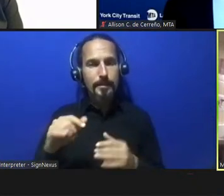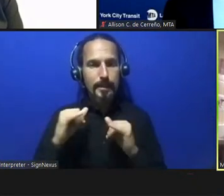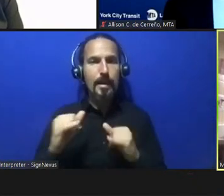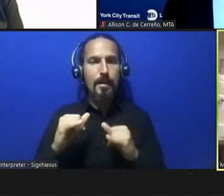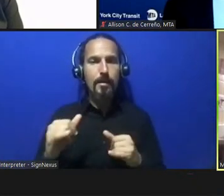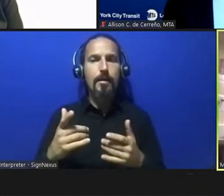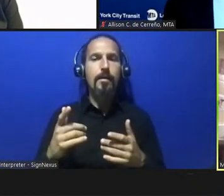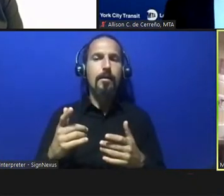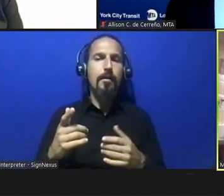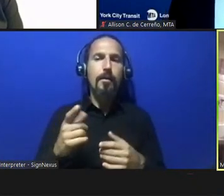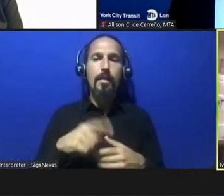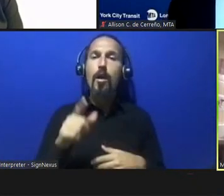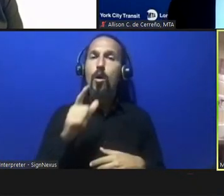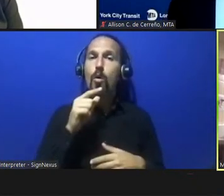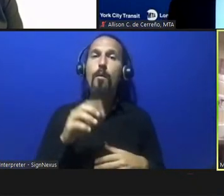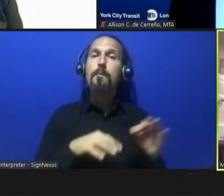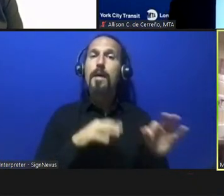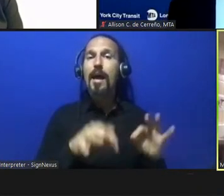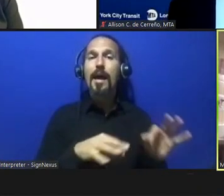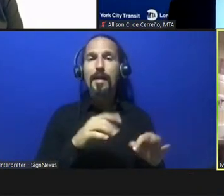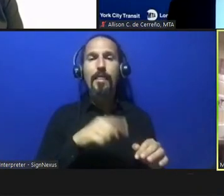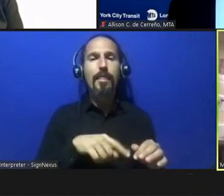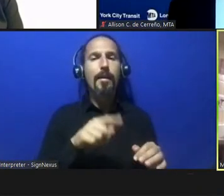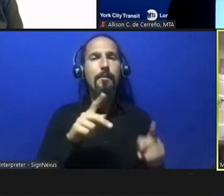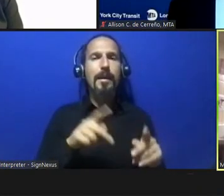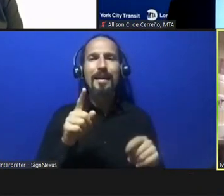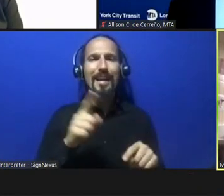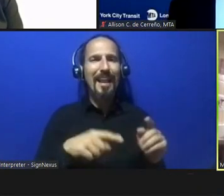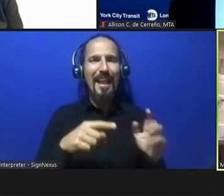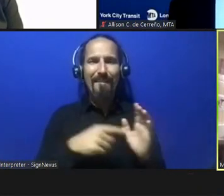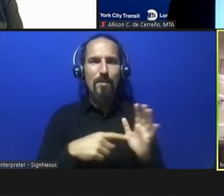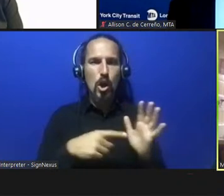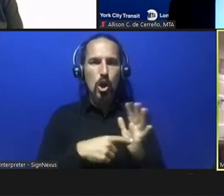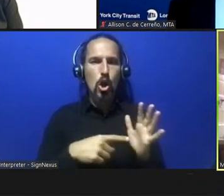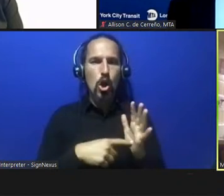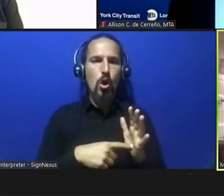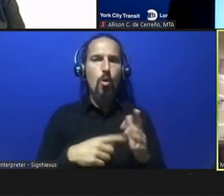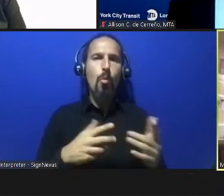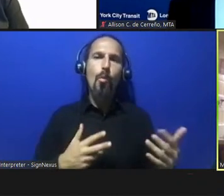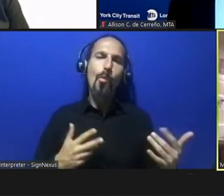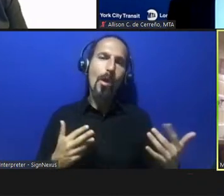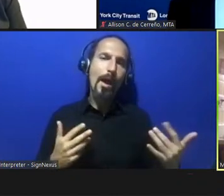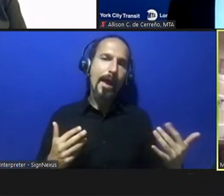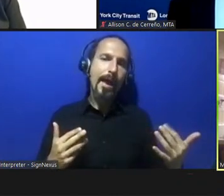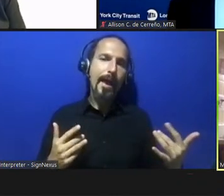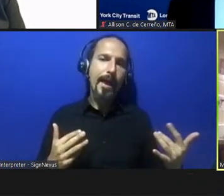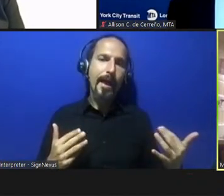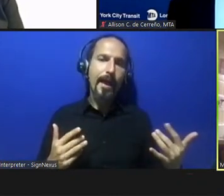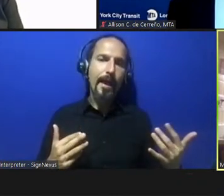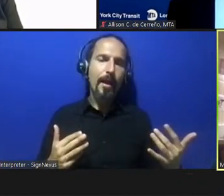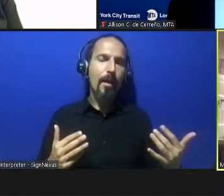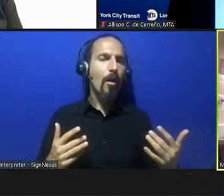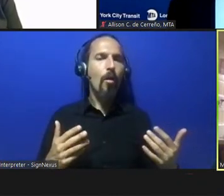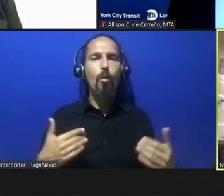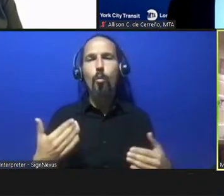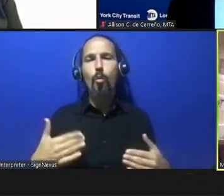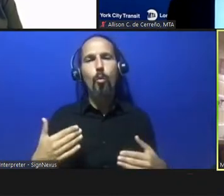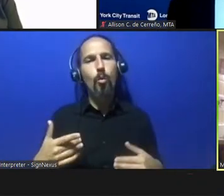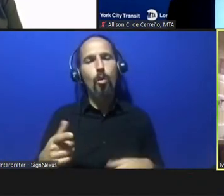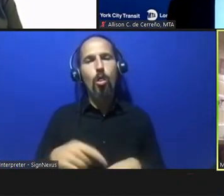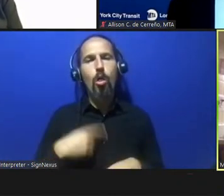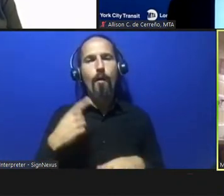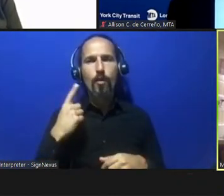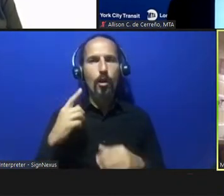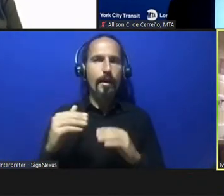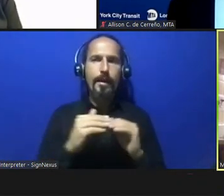the people who have been paying for this are the people who can't afford to who have been waiting way too long for equal